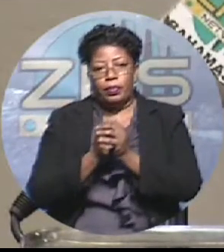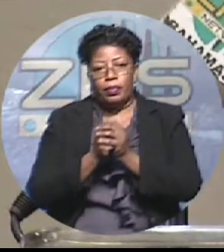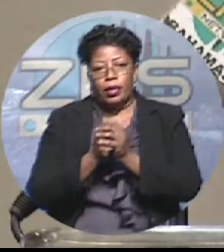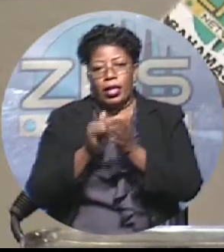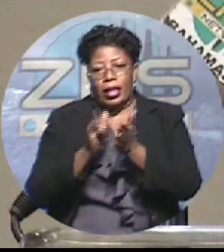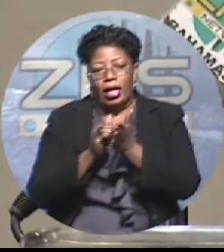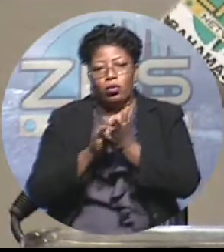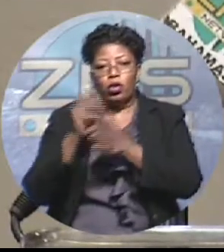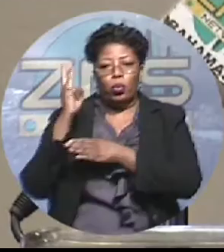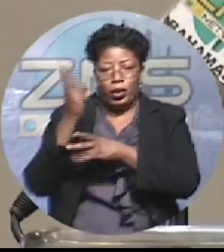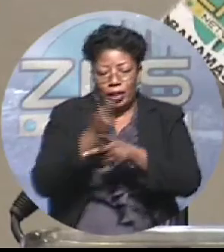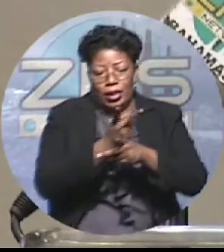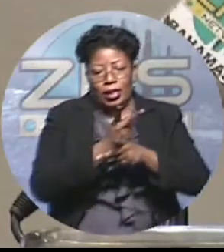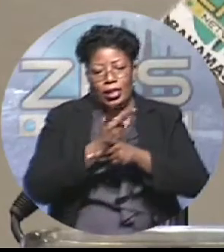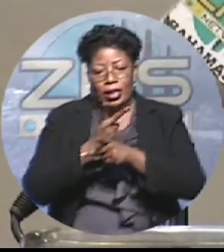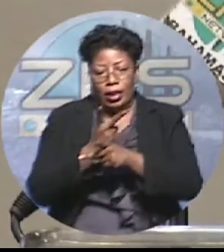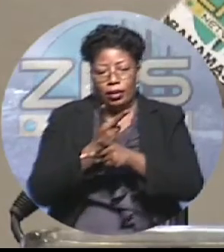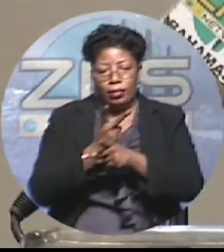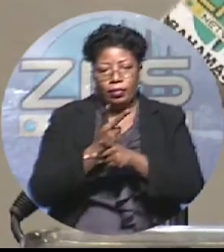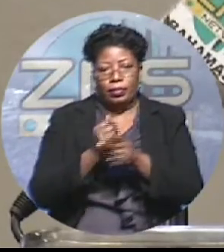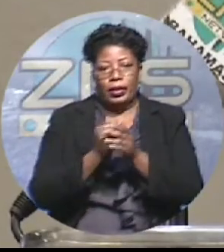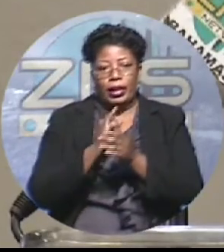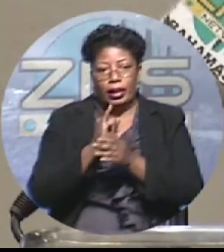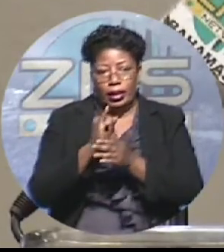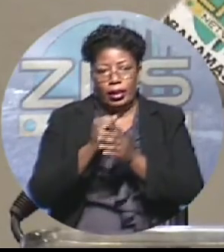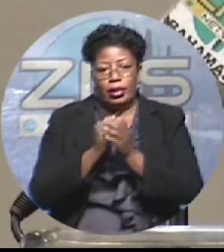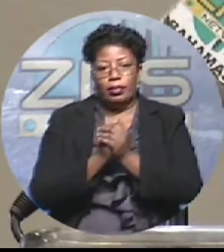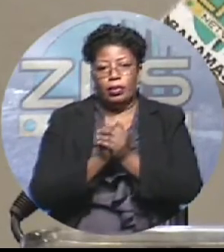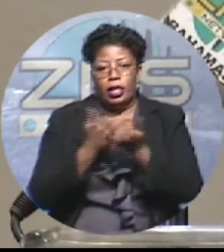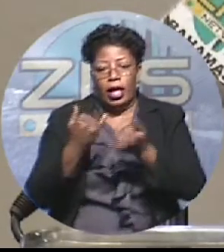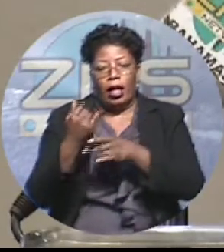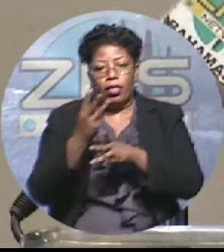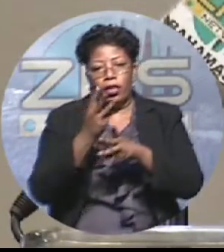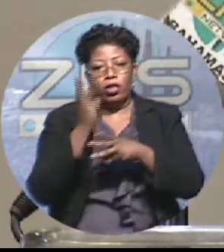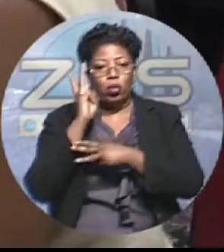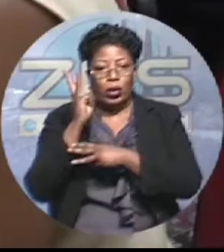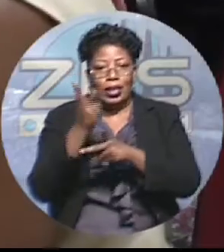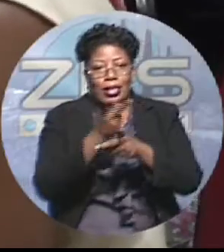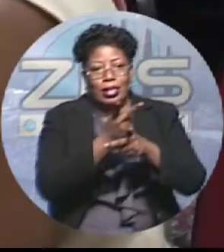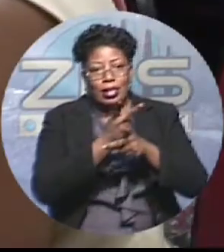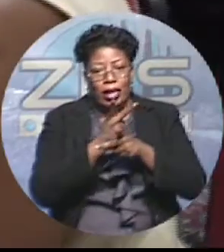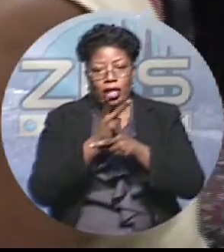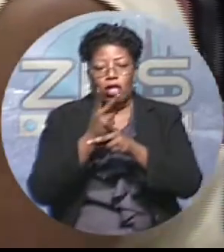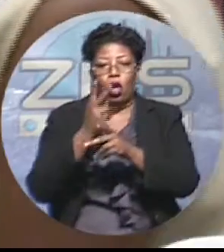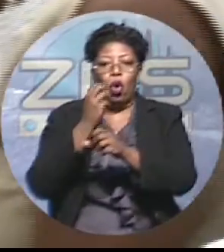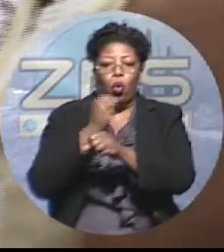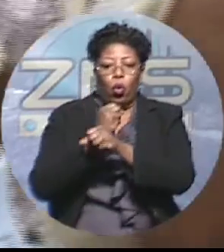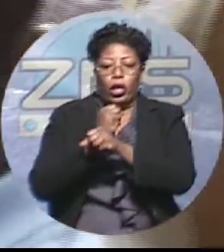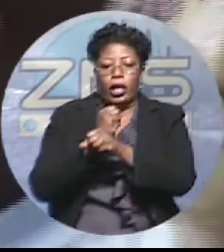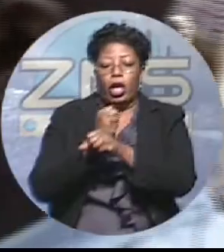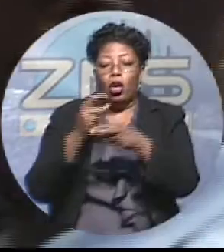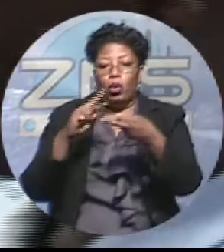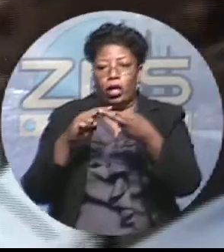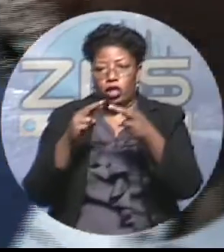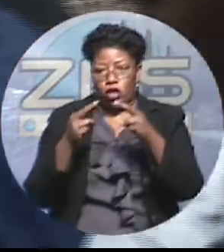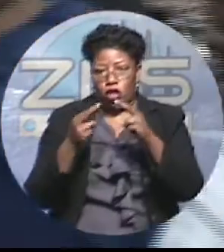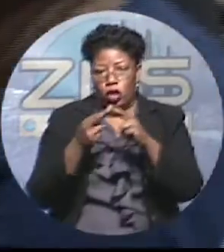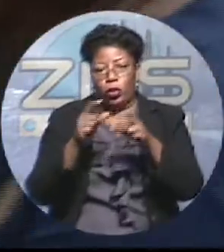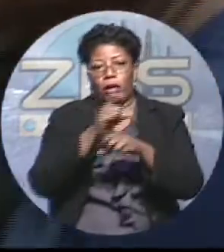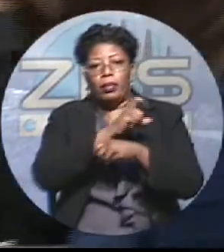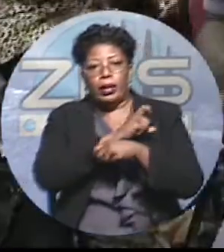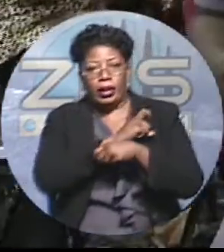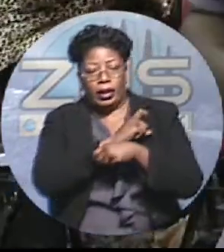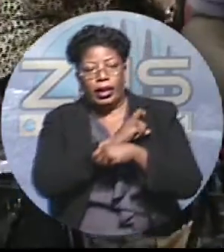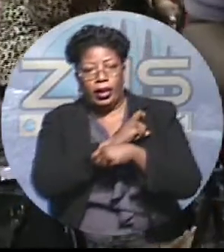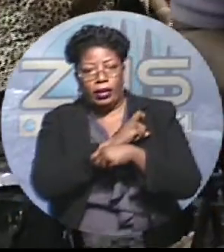witness care is at its root. The witness care program involves a working relationship between the AG's office and the